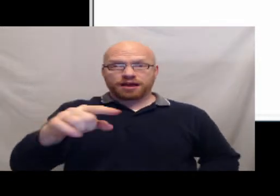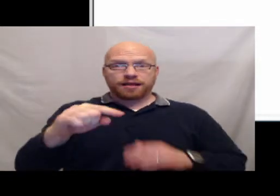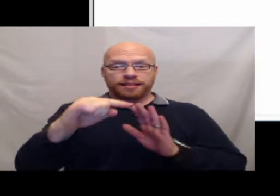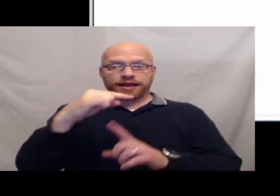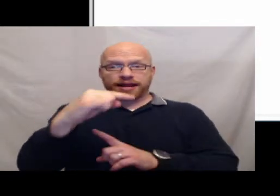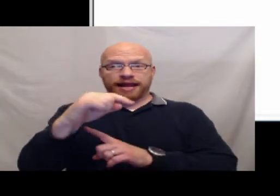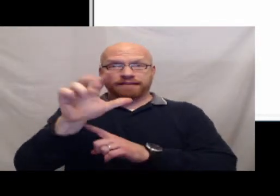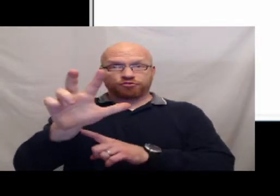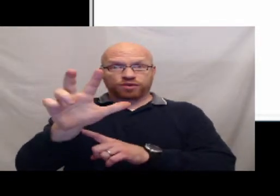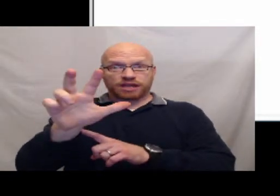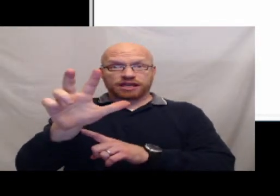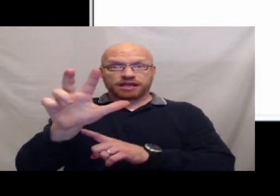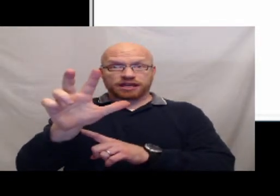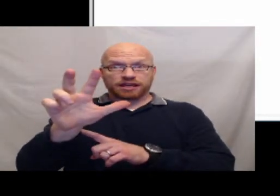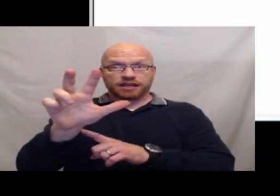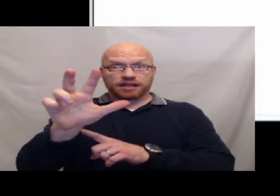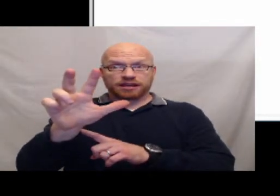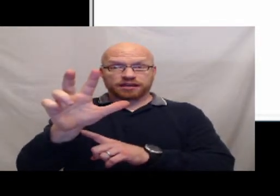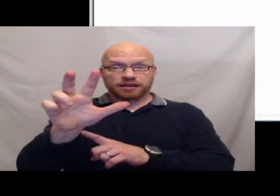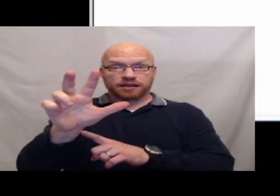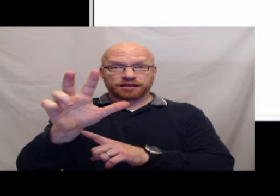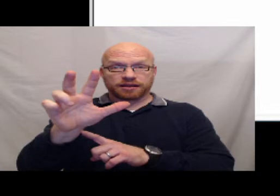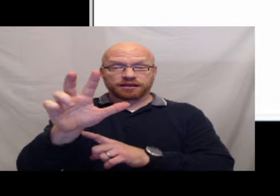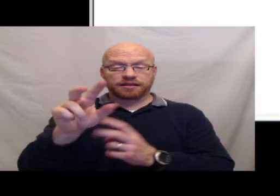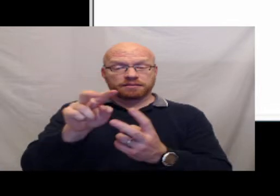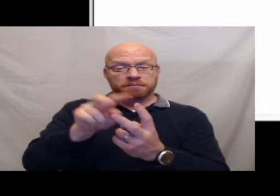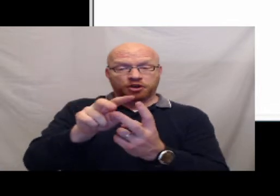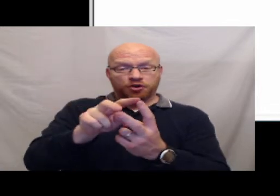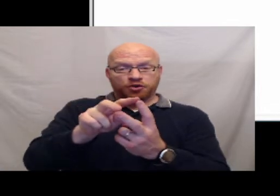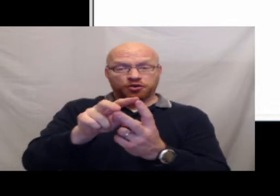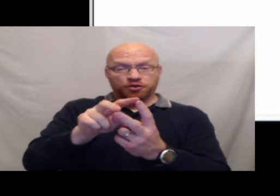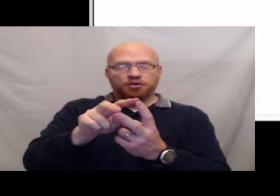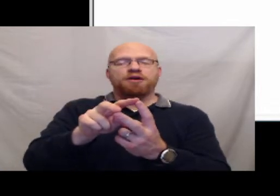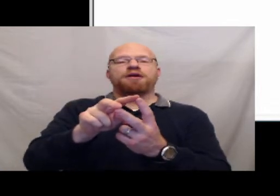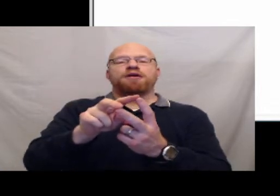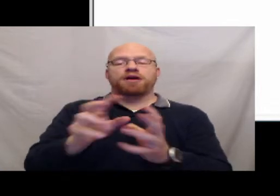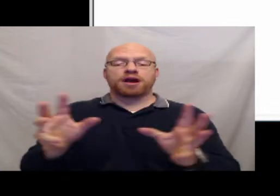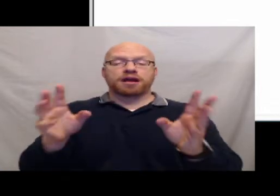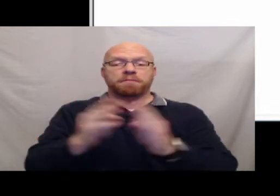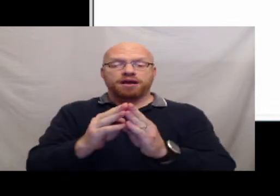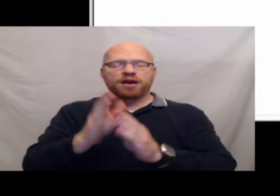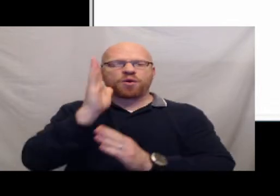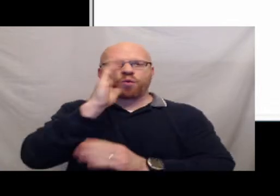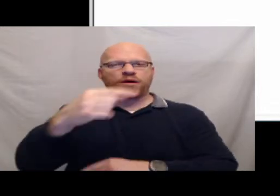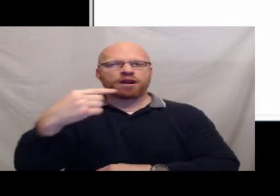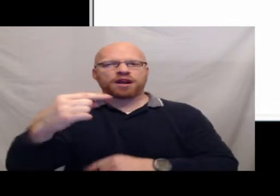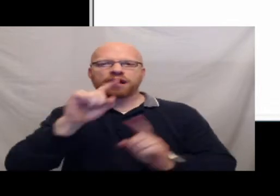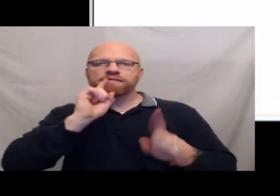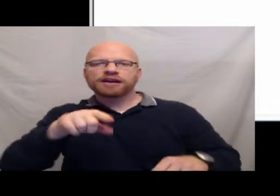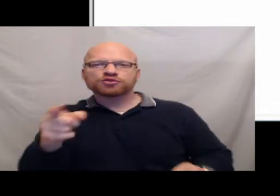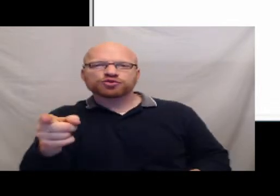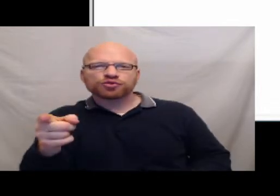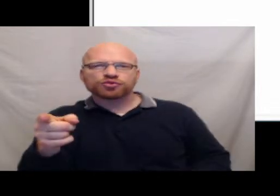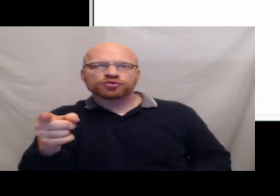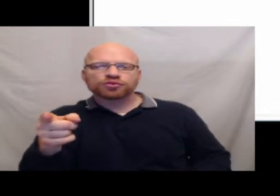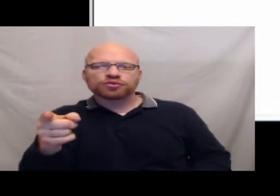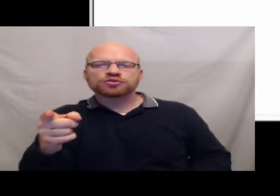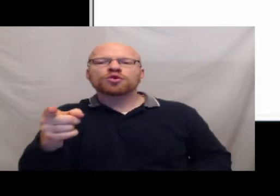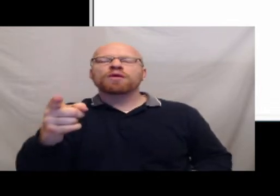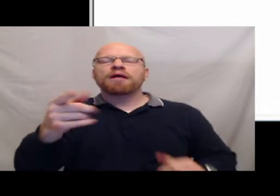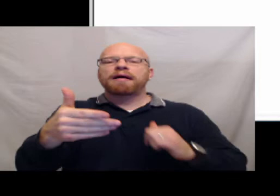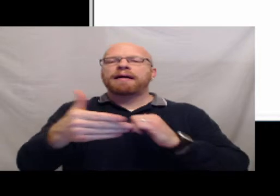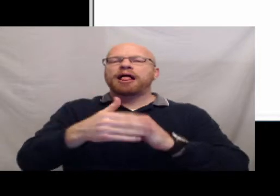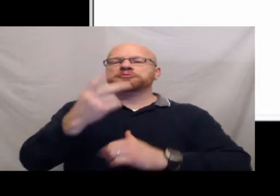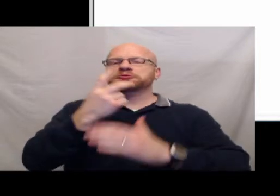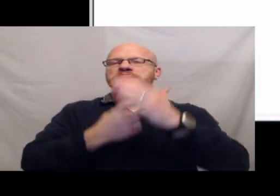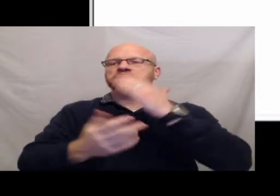Now, we have negative 3 here in this first pair of factors. When I add them together, I'm going to have a negative